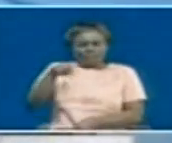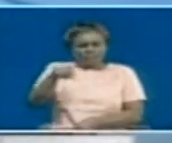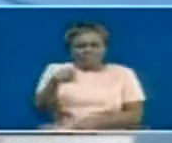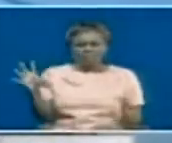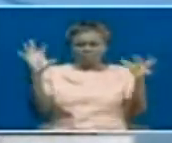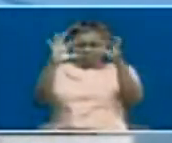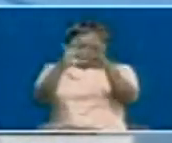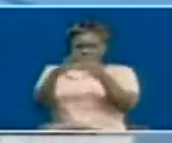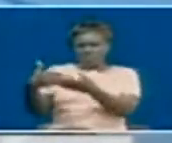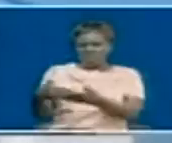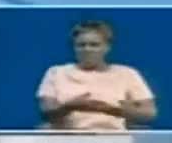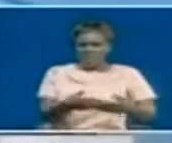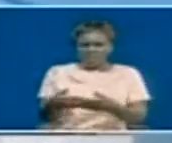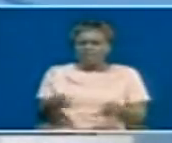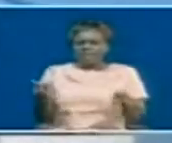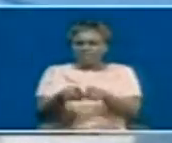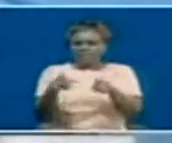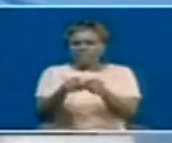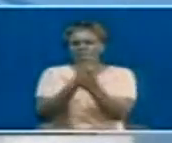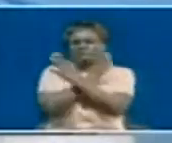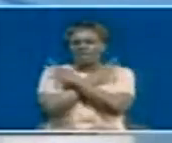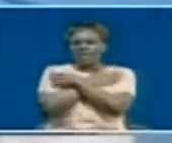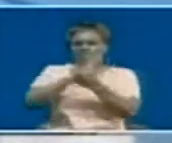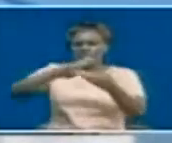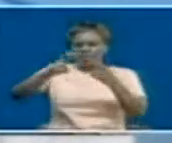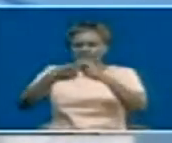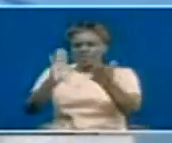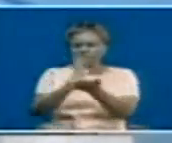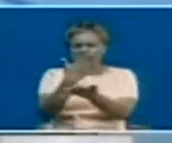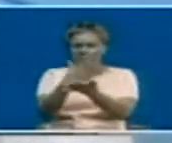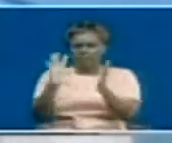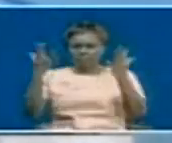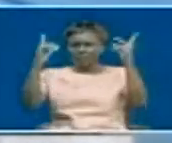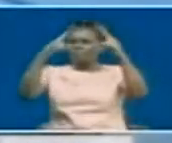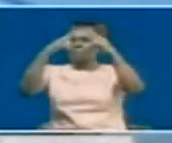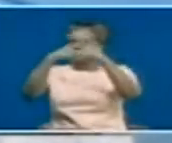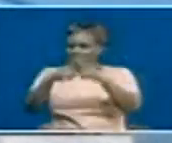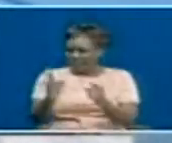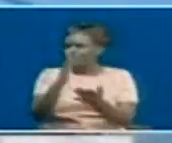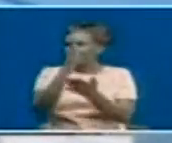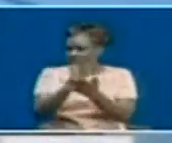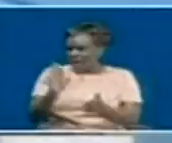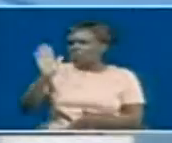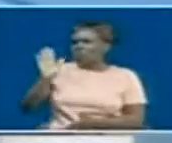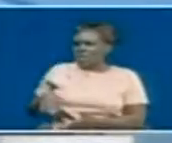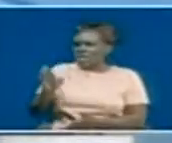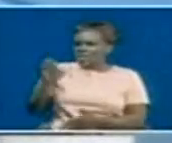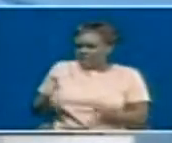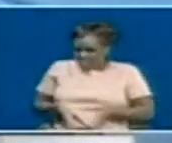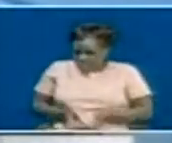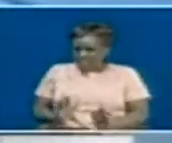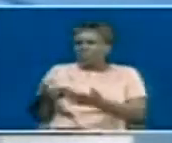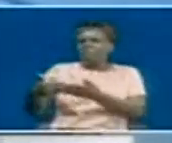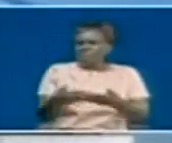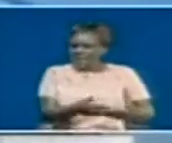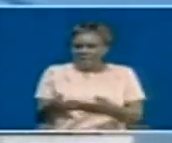their newborn babies while relatives and friends share in the celebration. However, for certain women, the birth of their babies